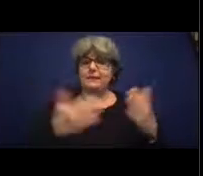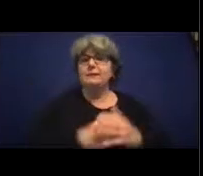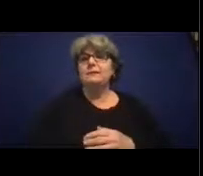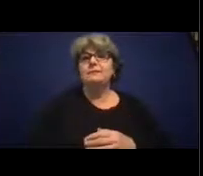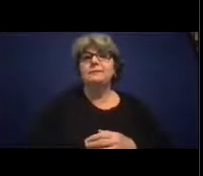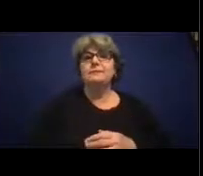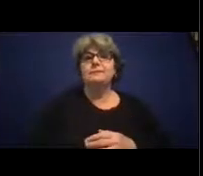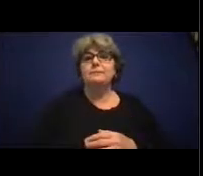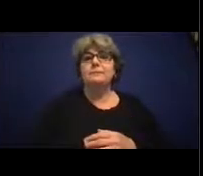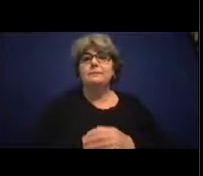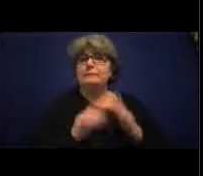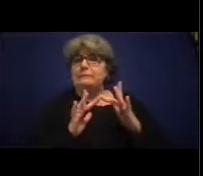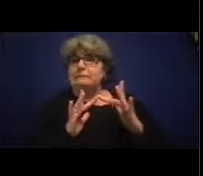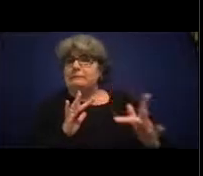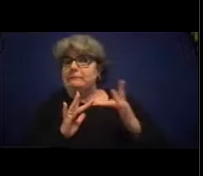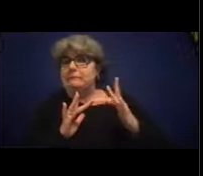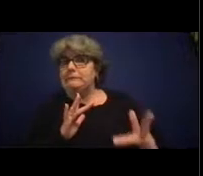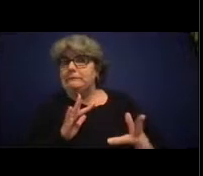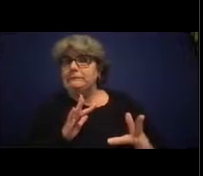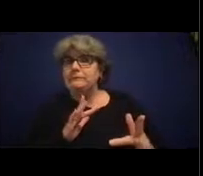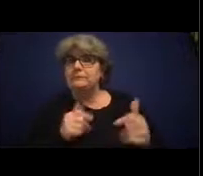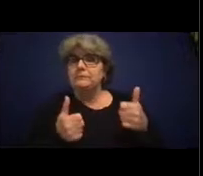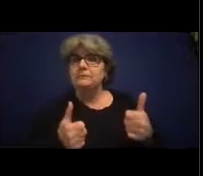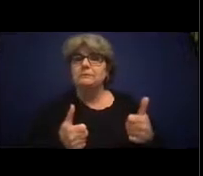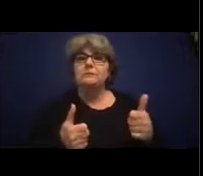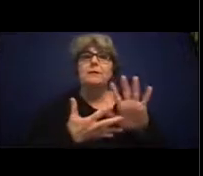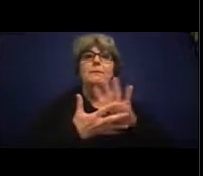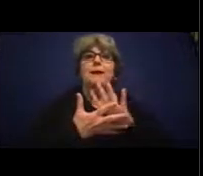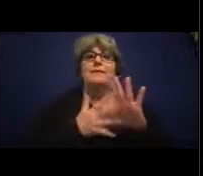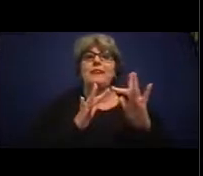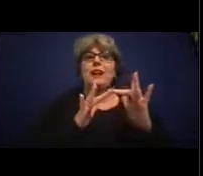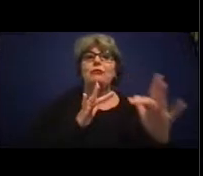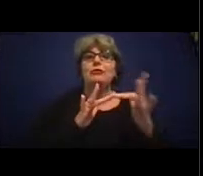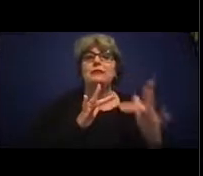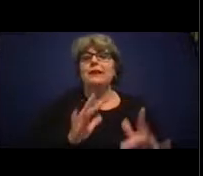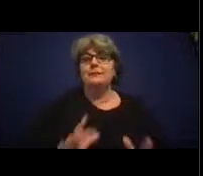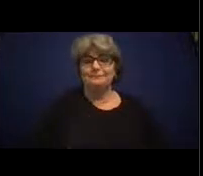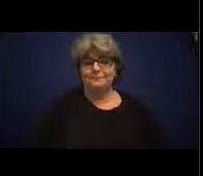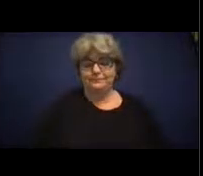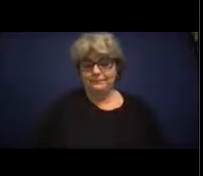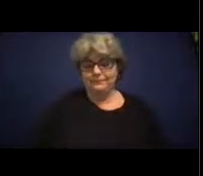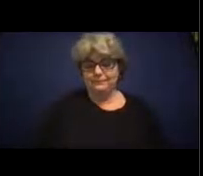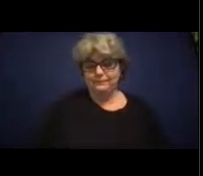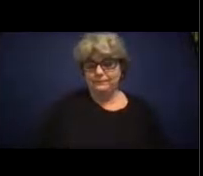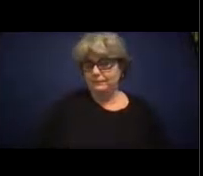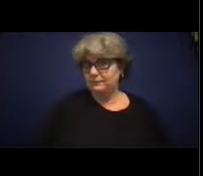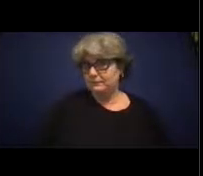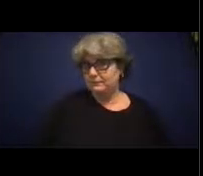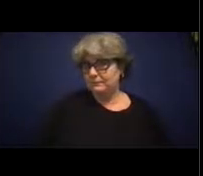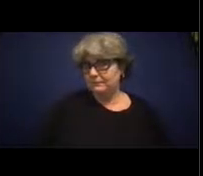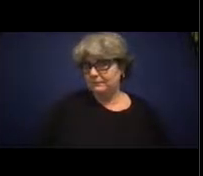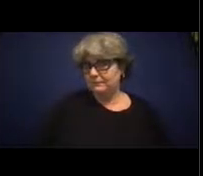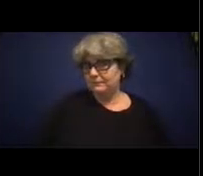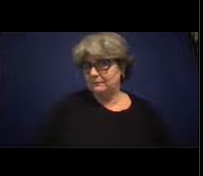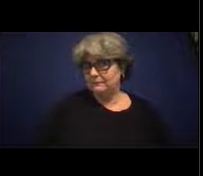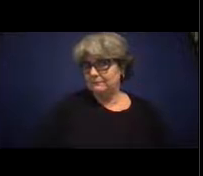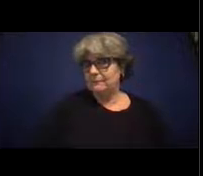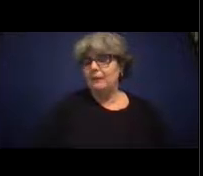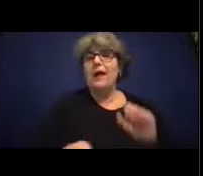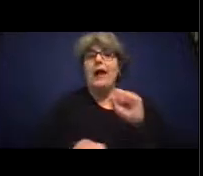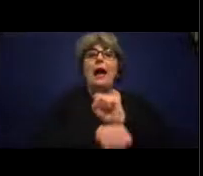Are you guys losing me? Sorry, my video just cut. Yes, we are. And, it looks like you're back I now. I work on a lot of